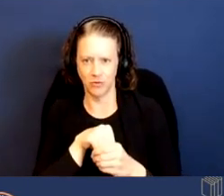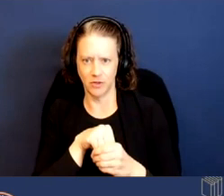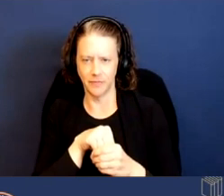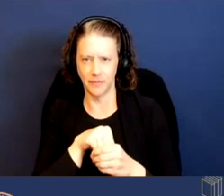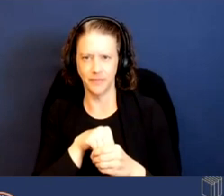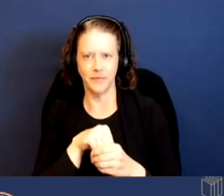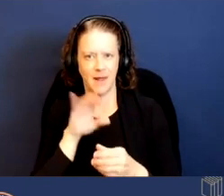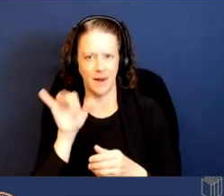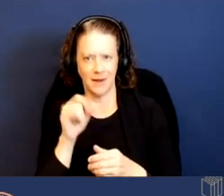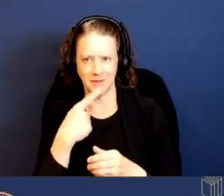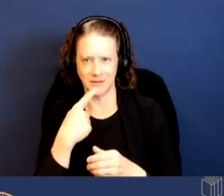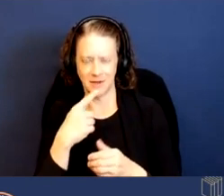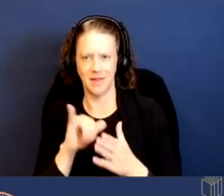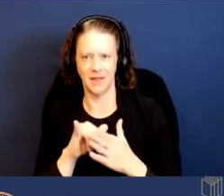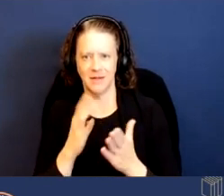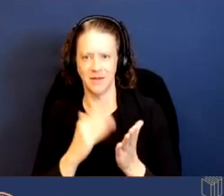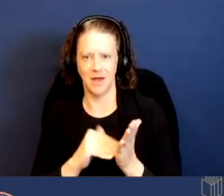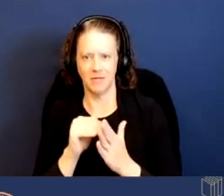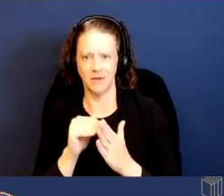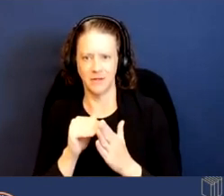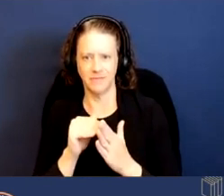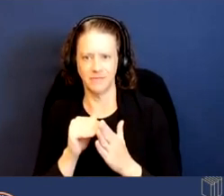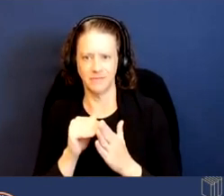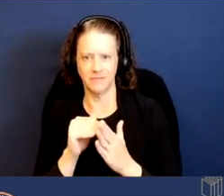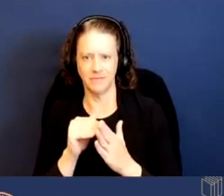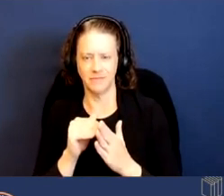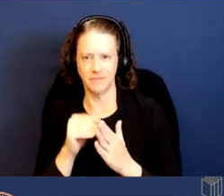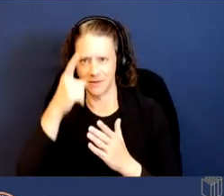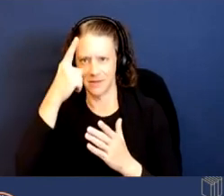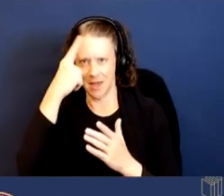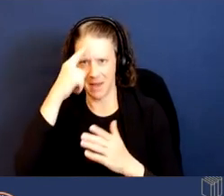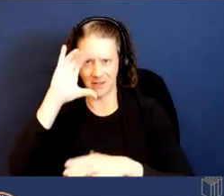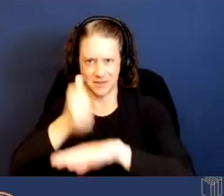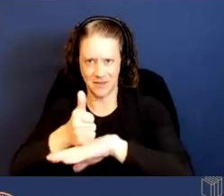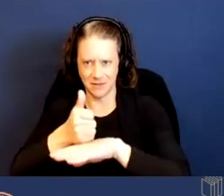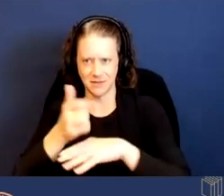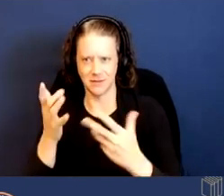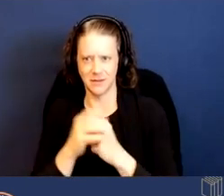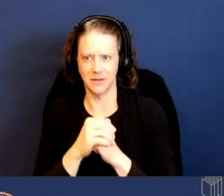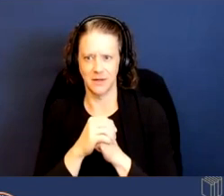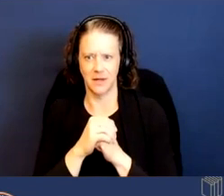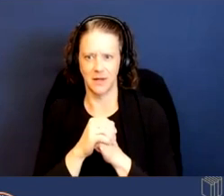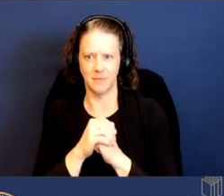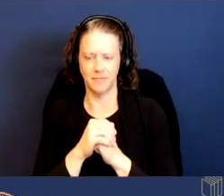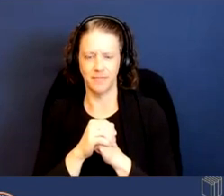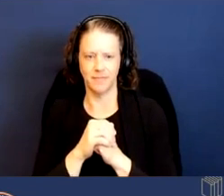inclusivity, as I say, is oftentimes a mindset, and also